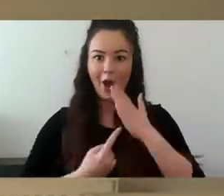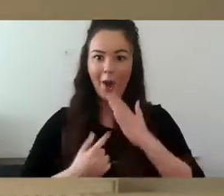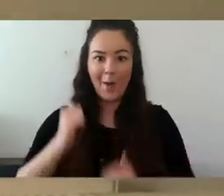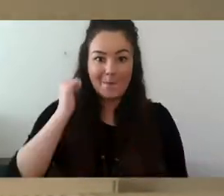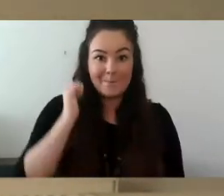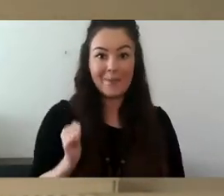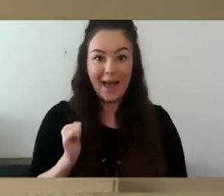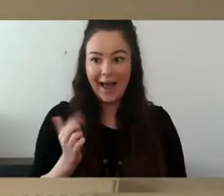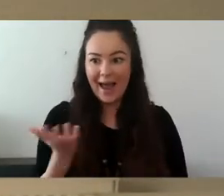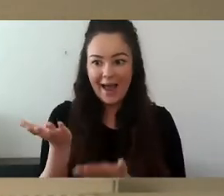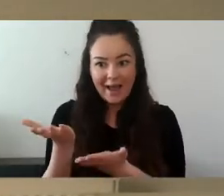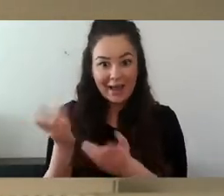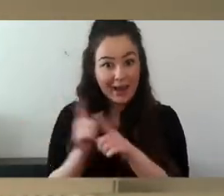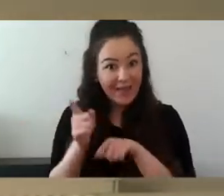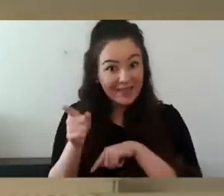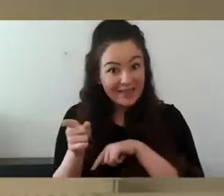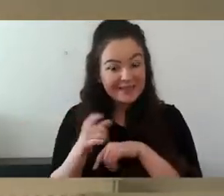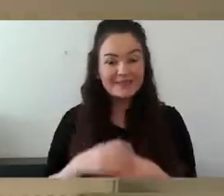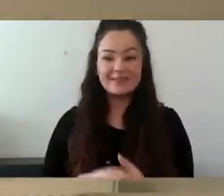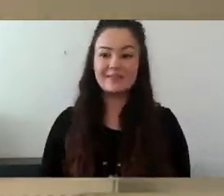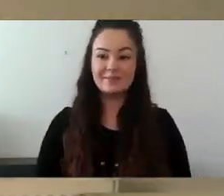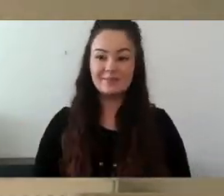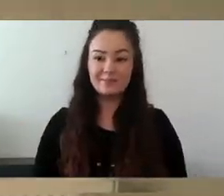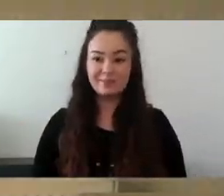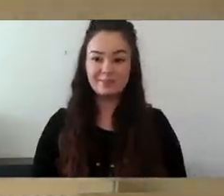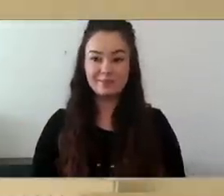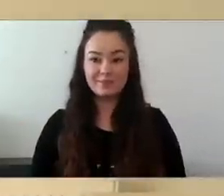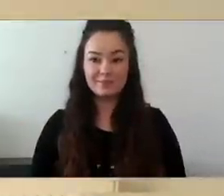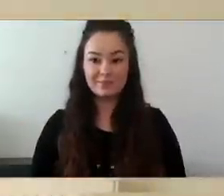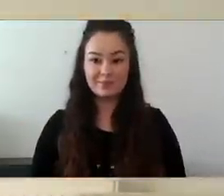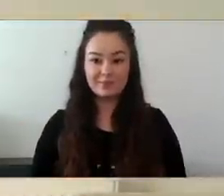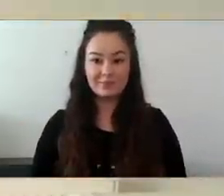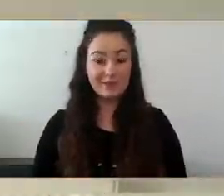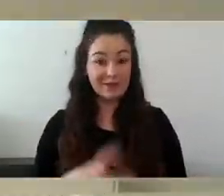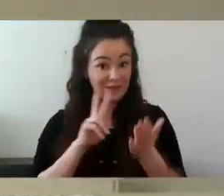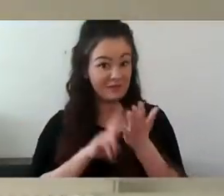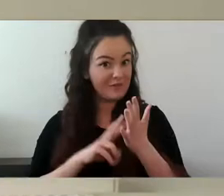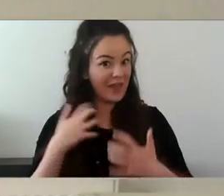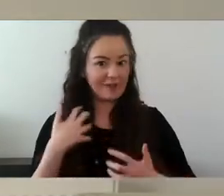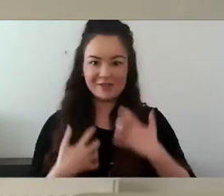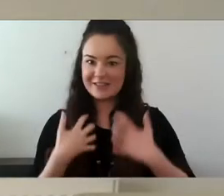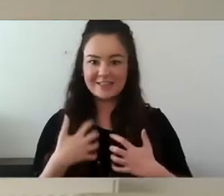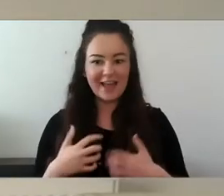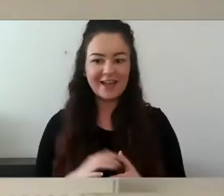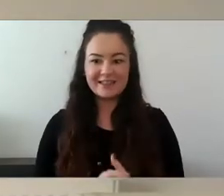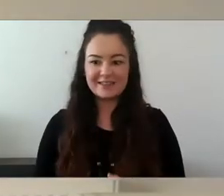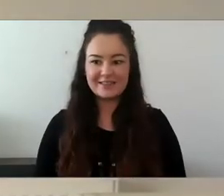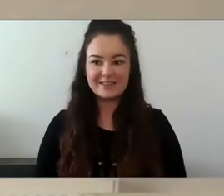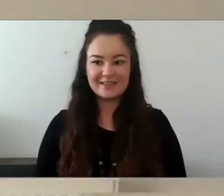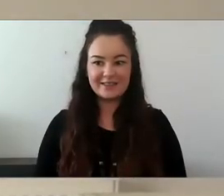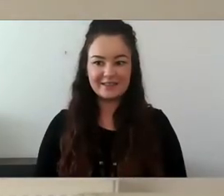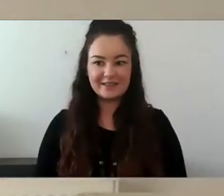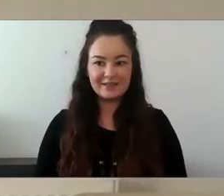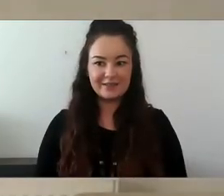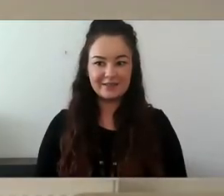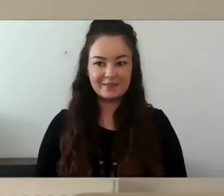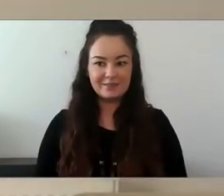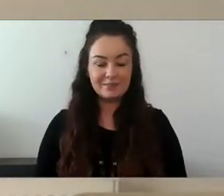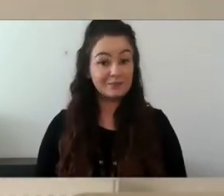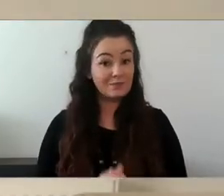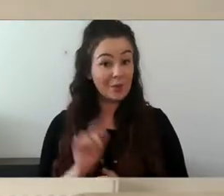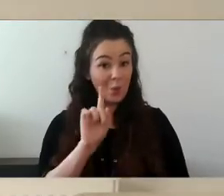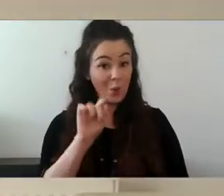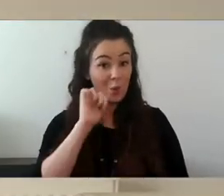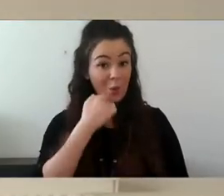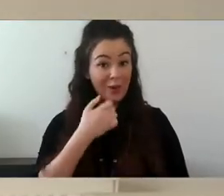tote bags like this. It's very, very exciting. And what you